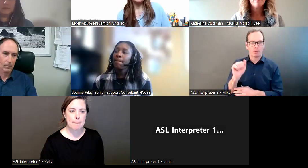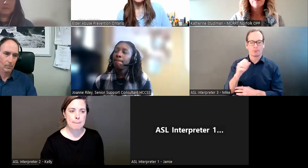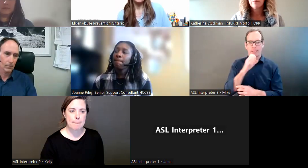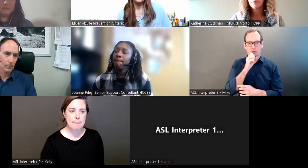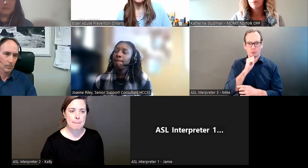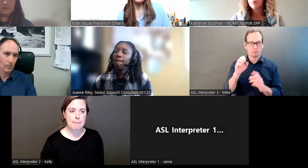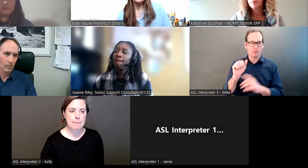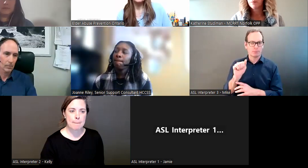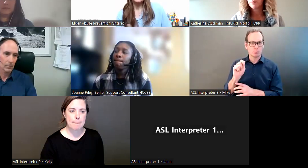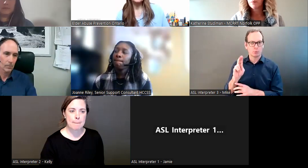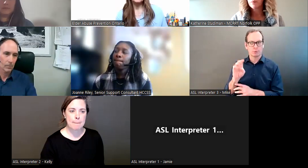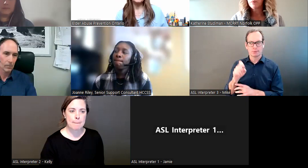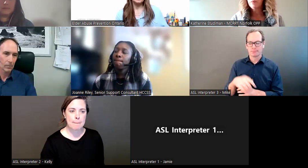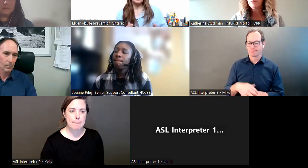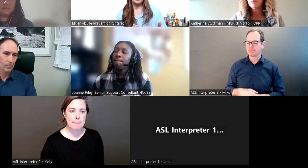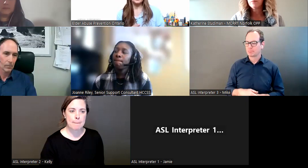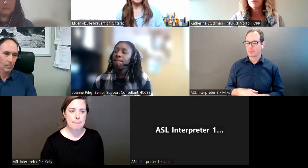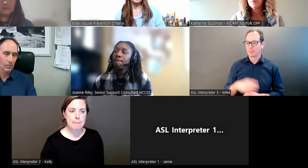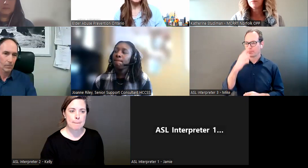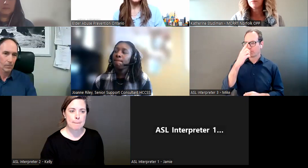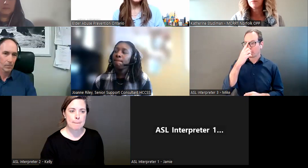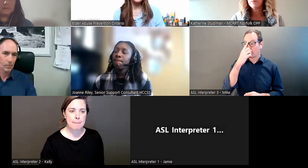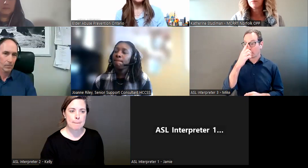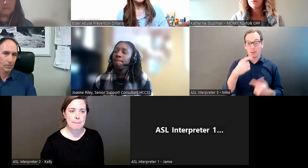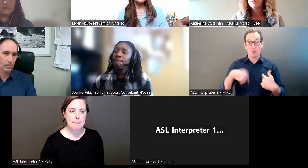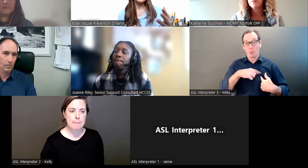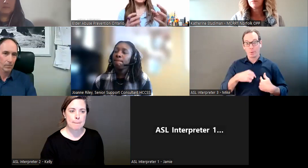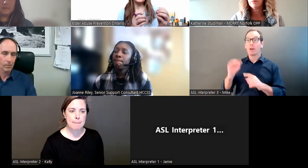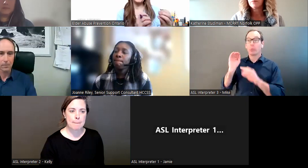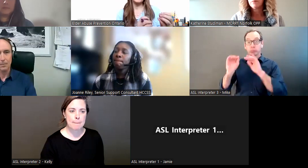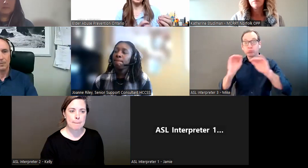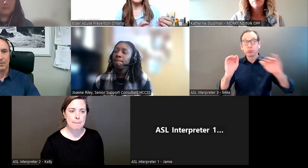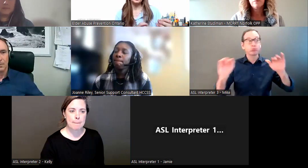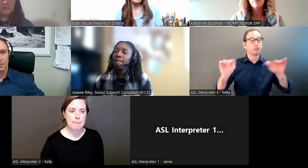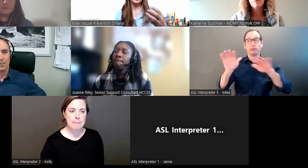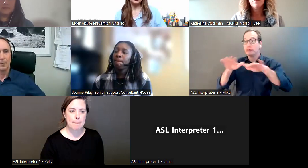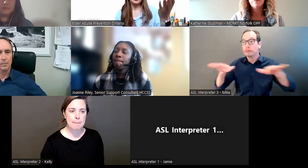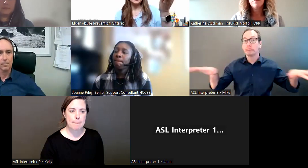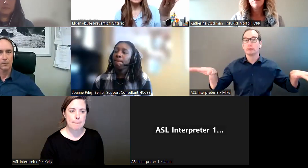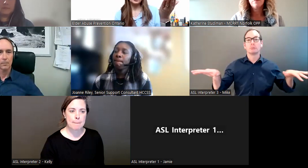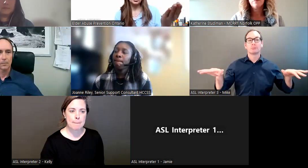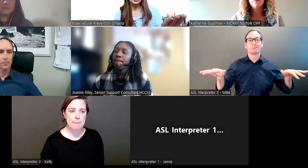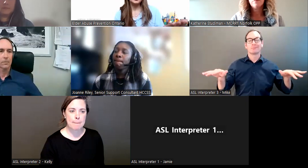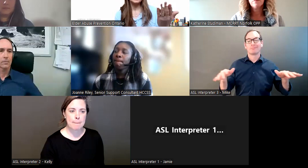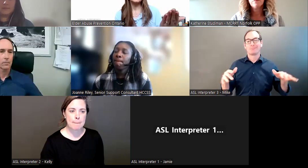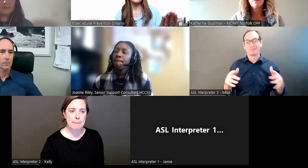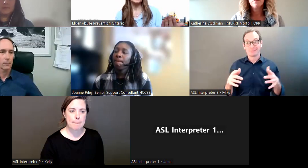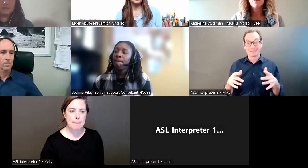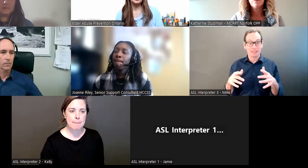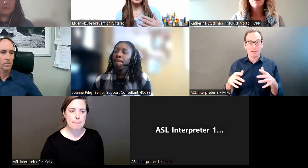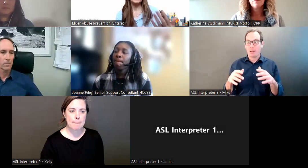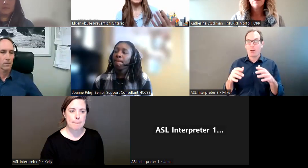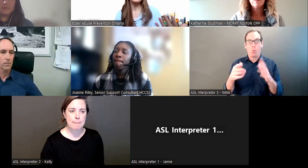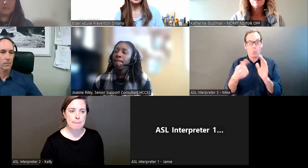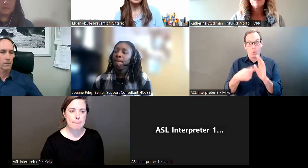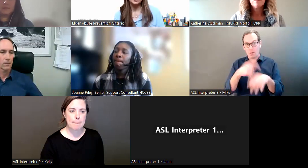where to go for help. And then sometimes that's a catch-22, because you maybe spend that one time, but then your caseload increases